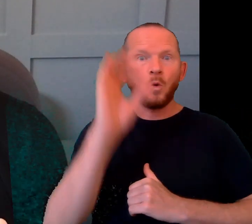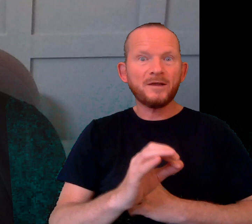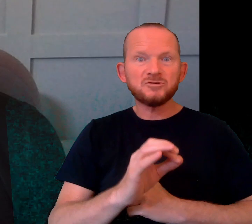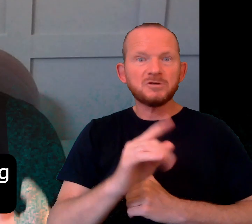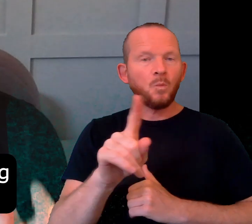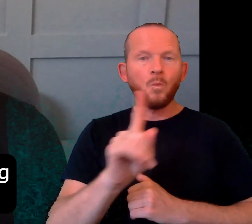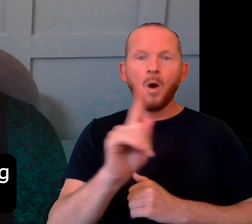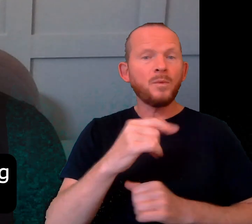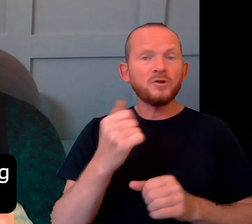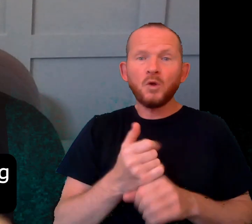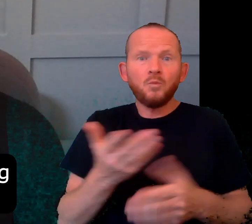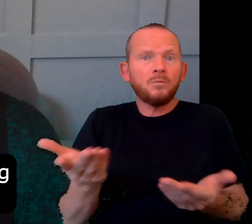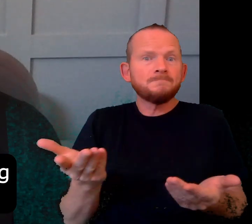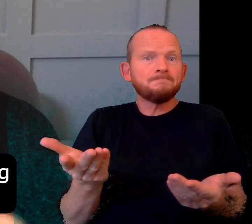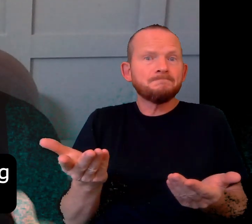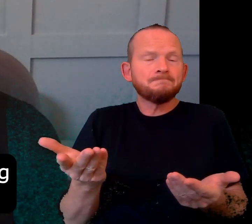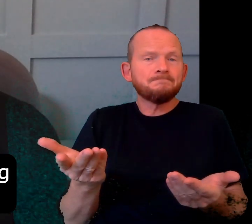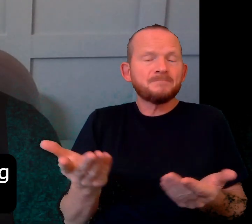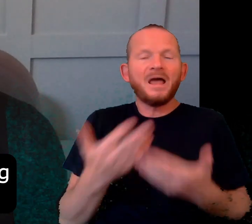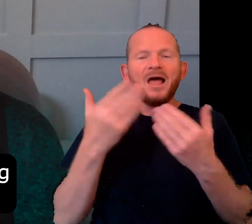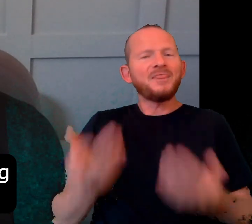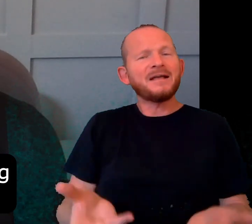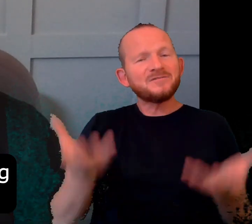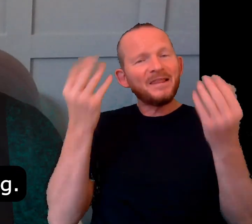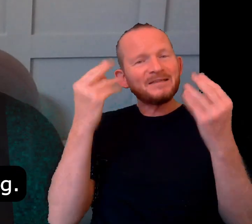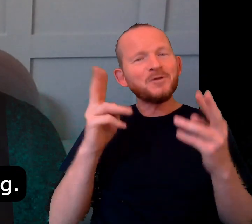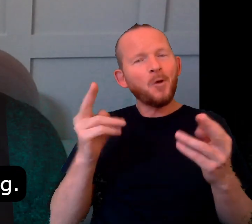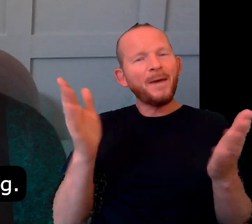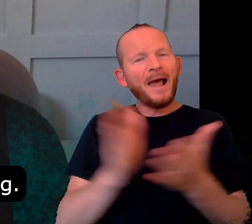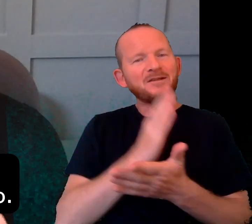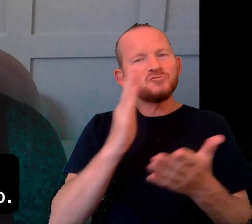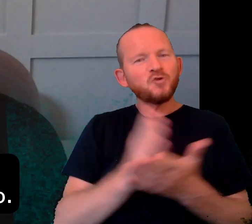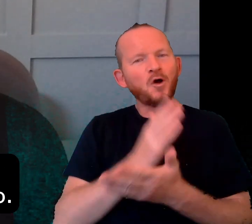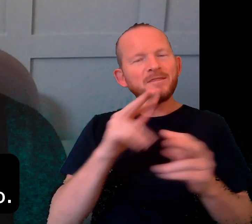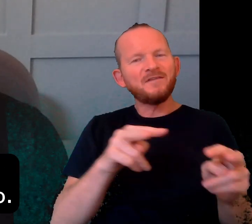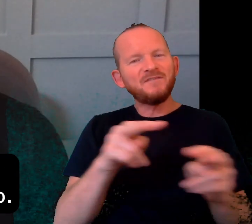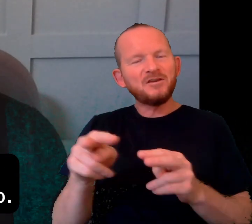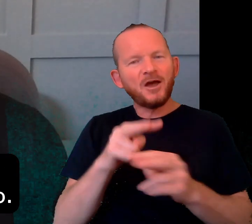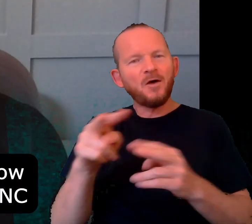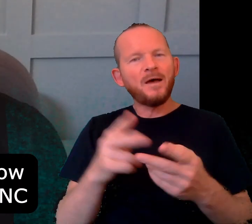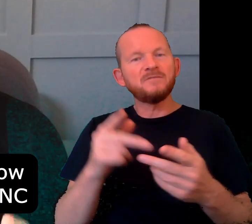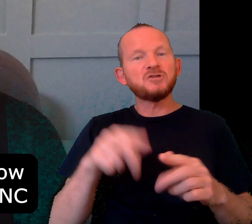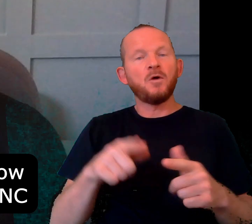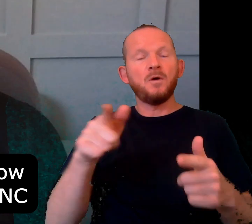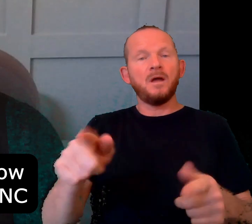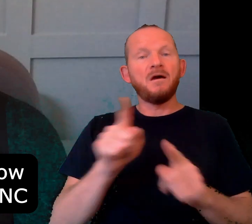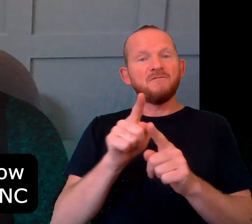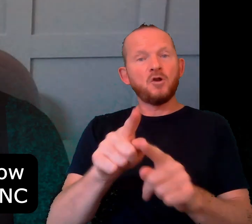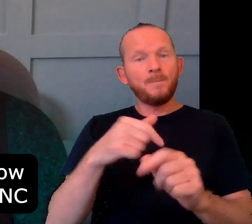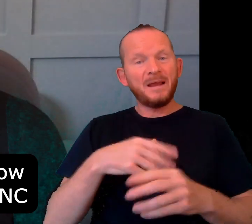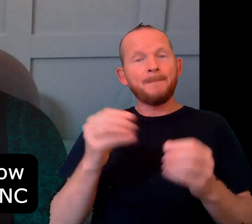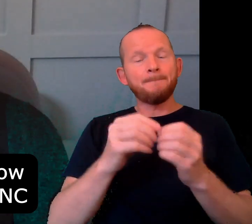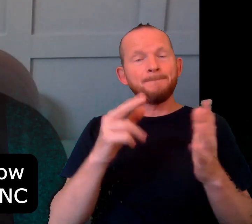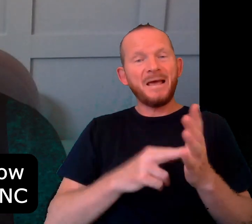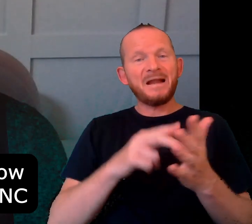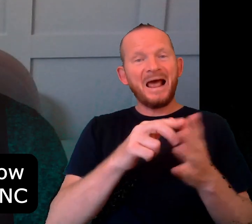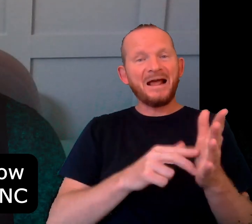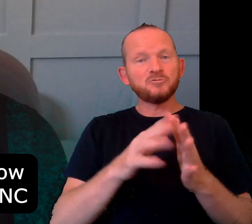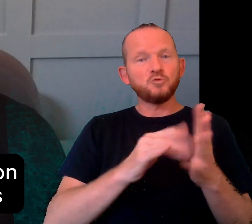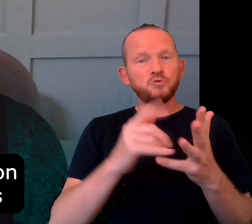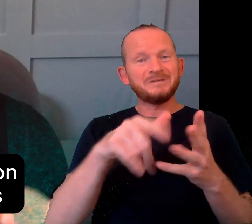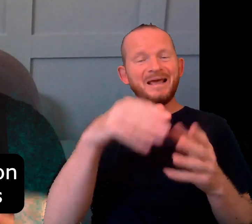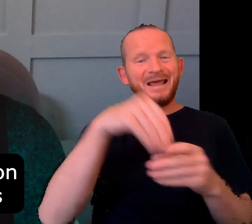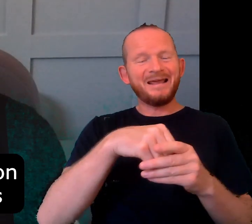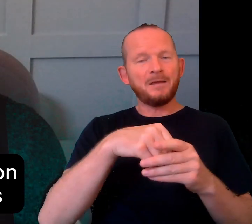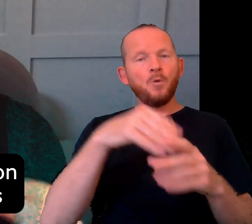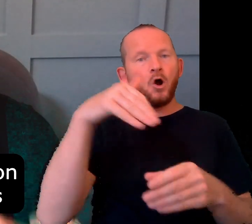next question is, what are we going to do about it? Thanks for listening, I hope you enjoyed this video. If so, please do follow me at Ben Andrews